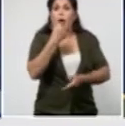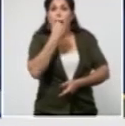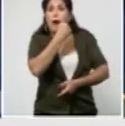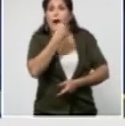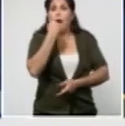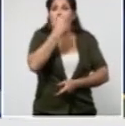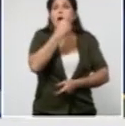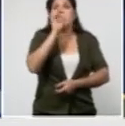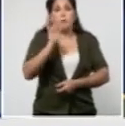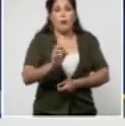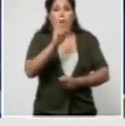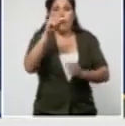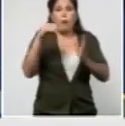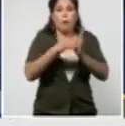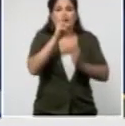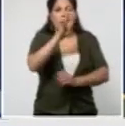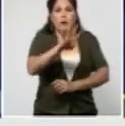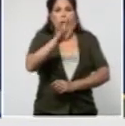processed